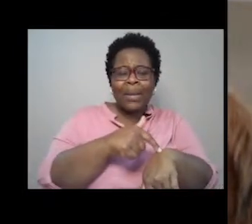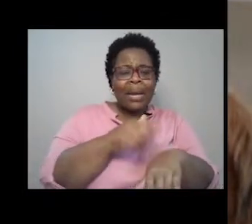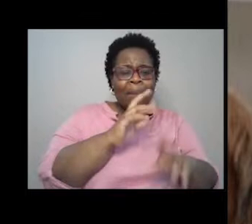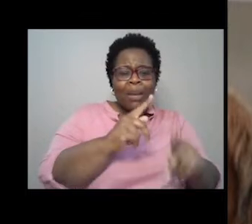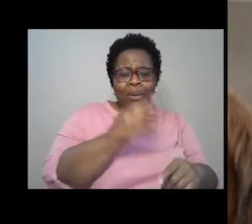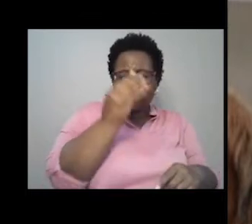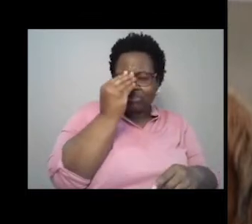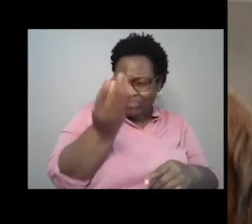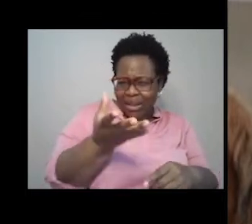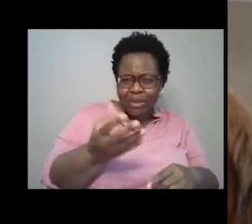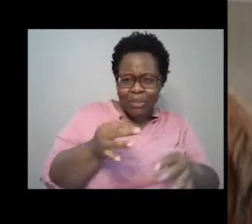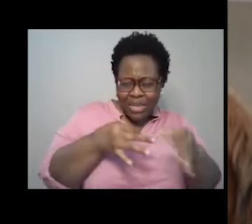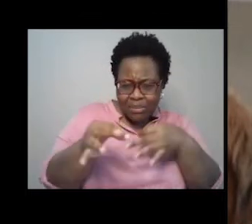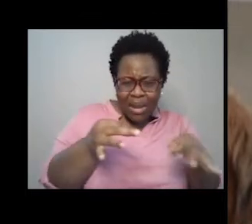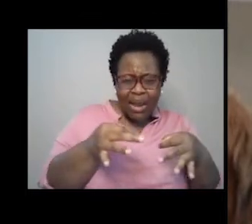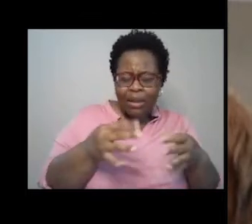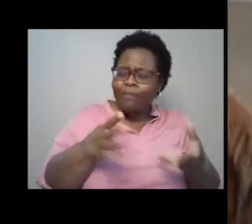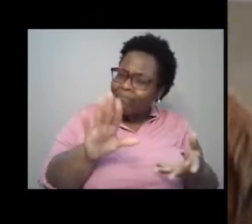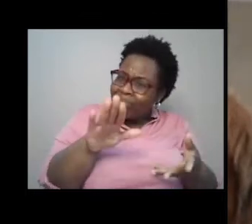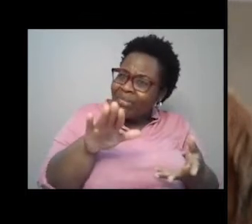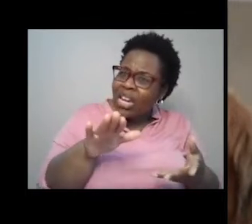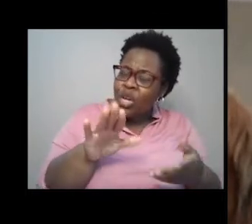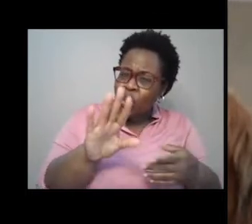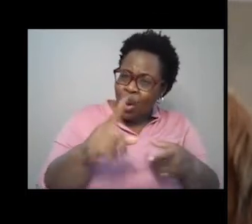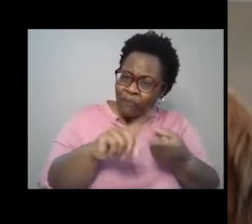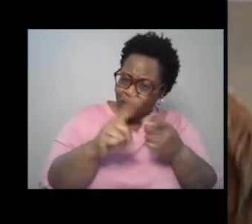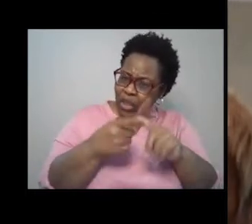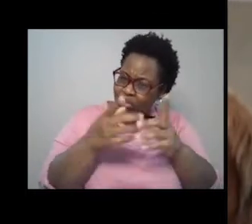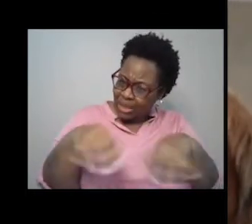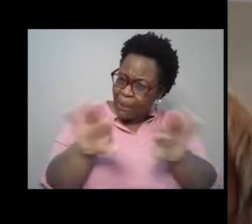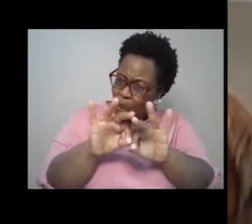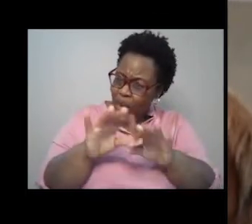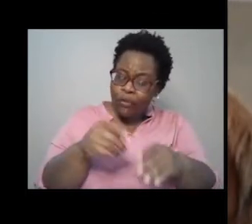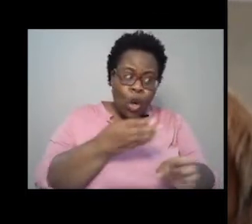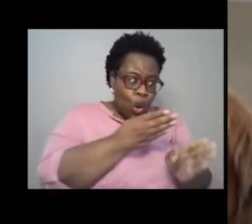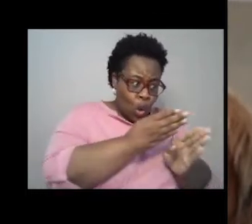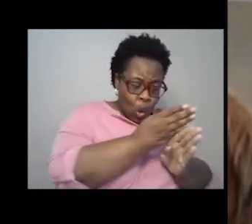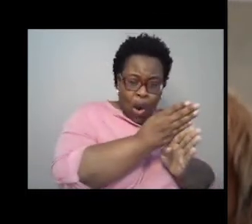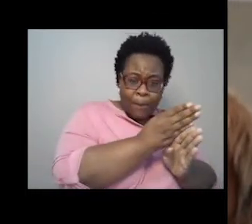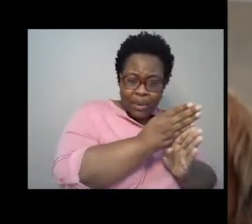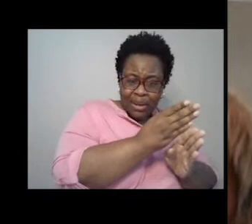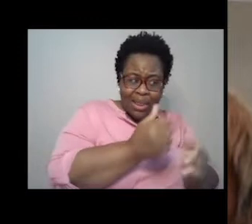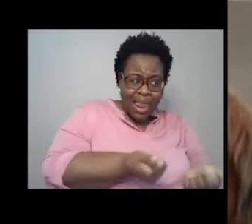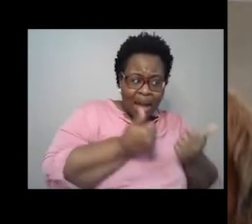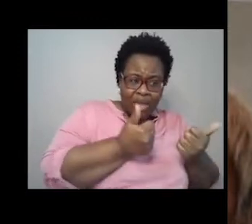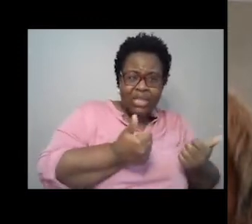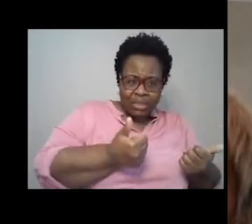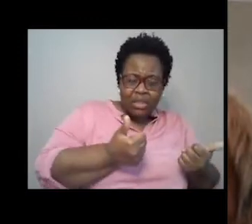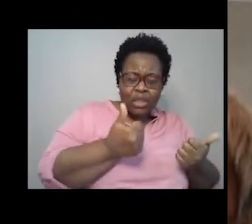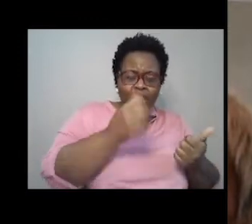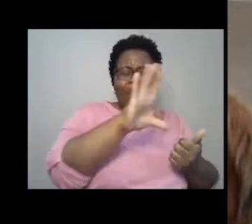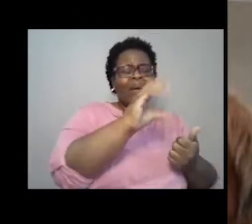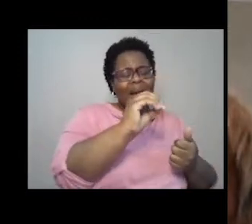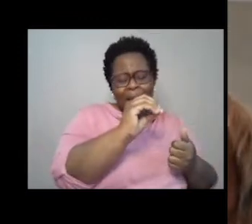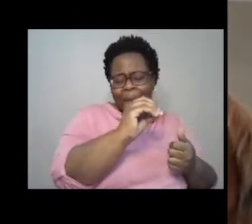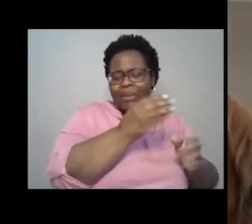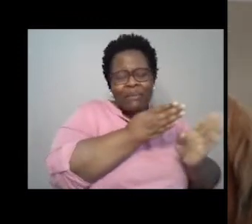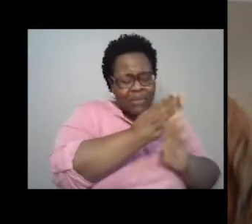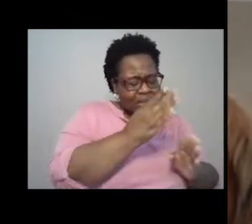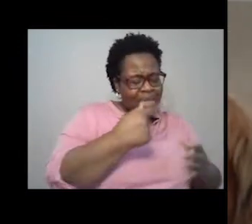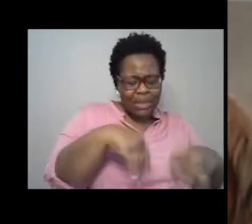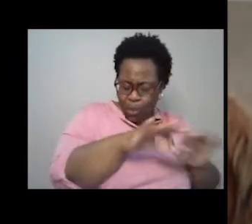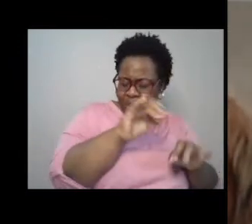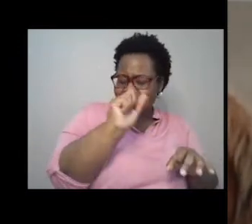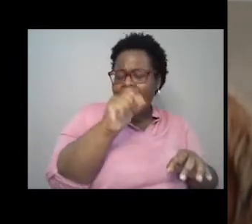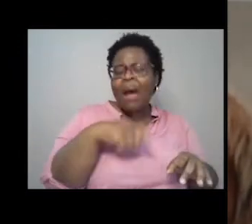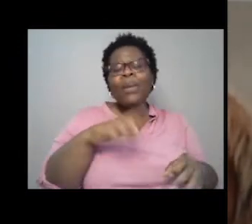"Listen, your friendship is equally as important as your ability to make money. Get that corporate job, and so is your family life, and so is your